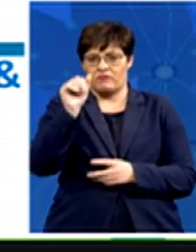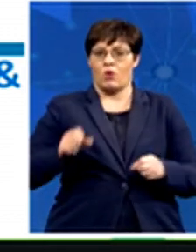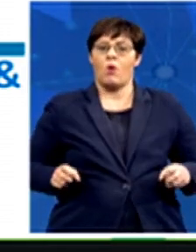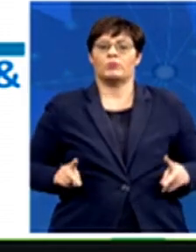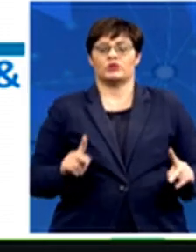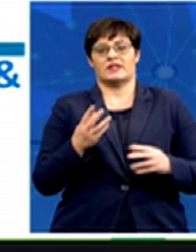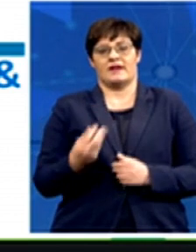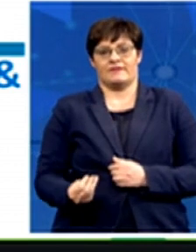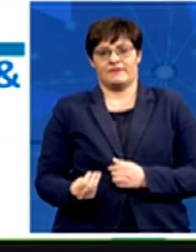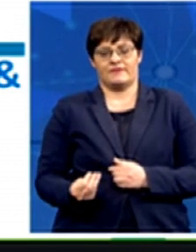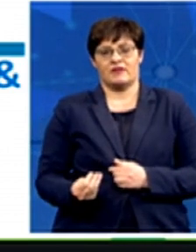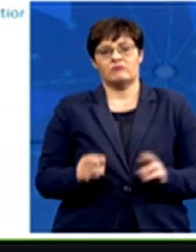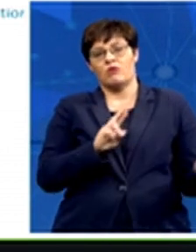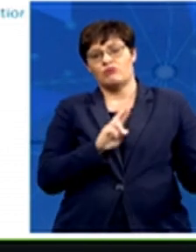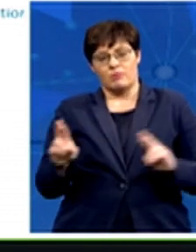of their homes.